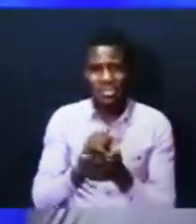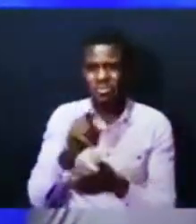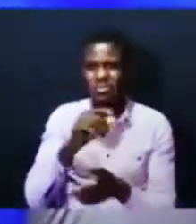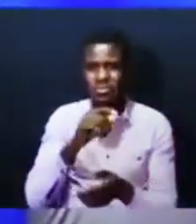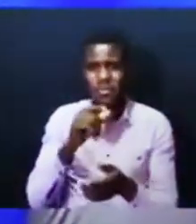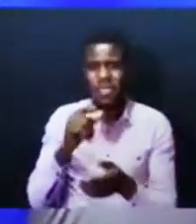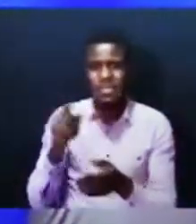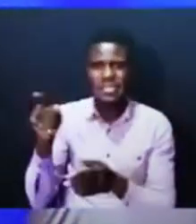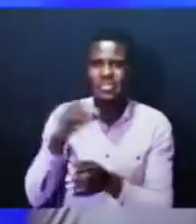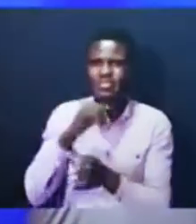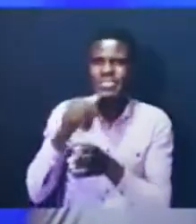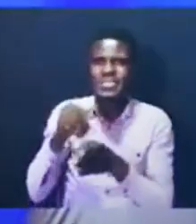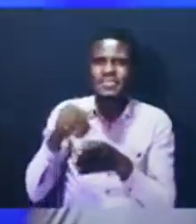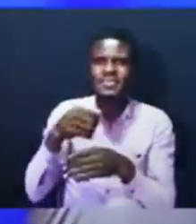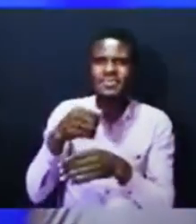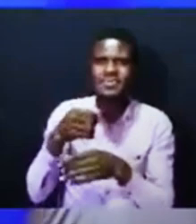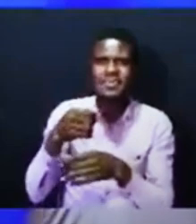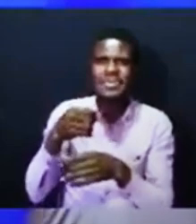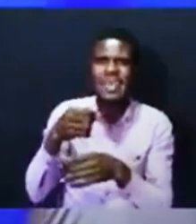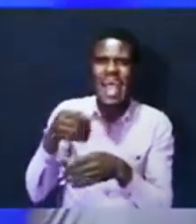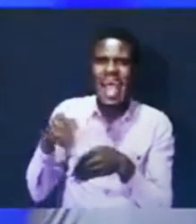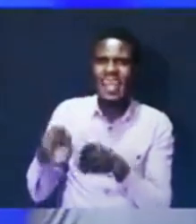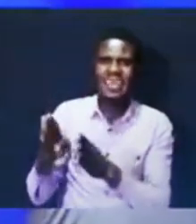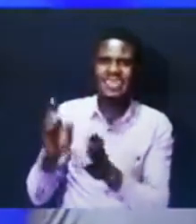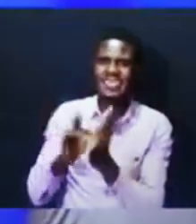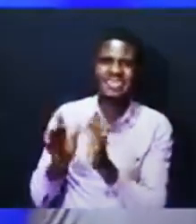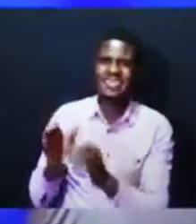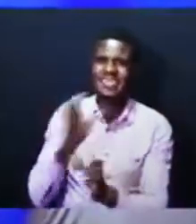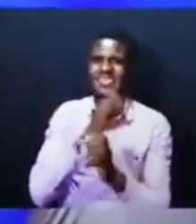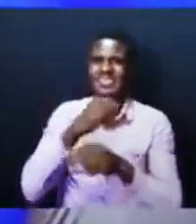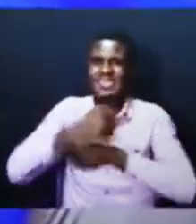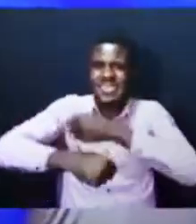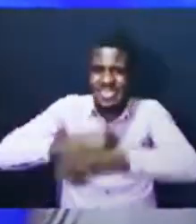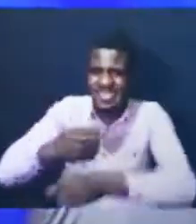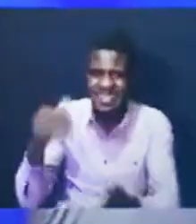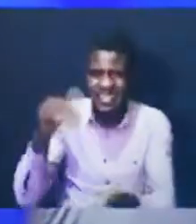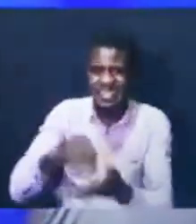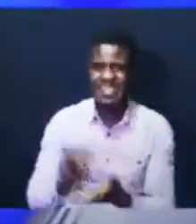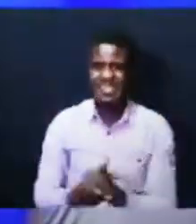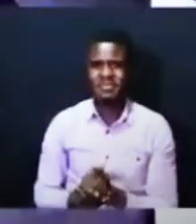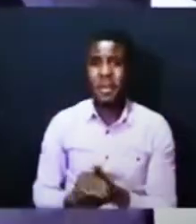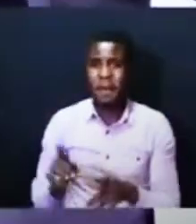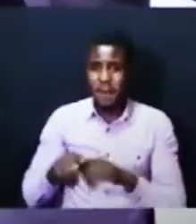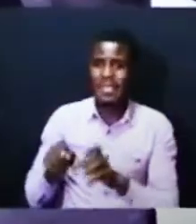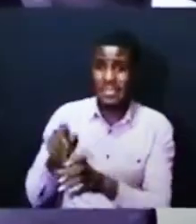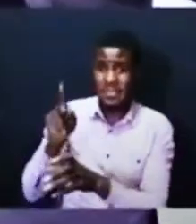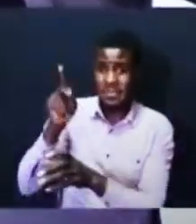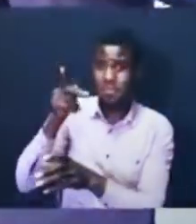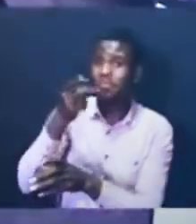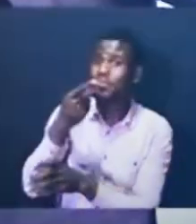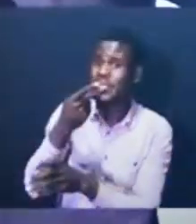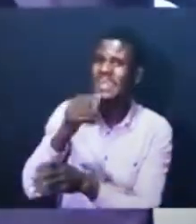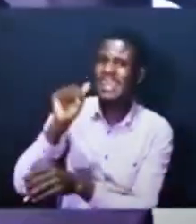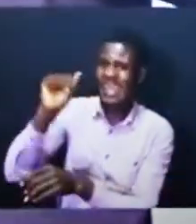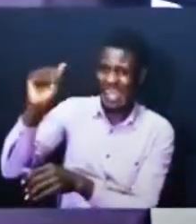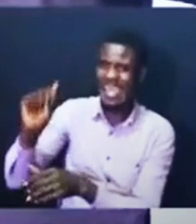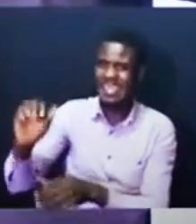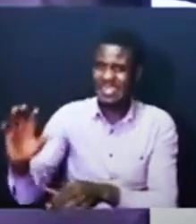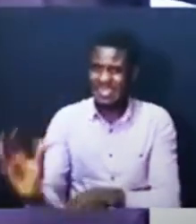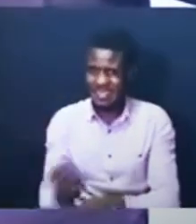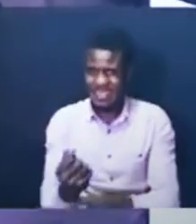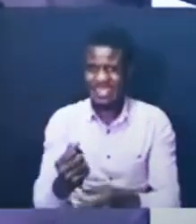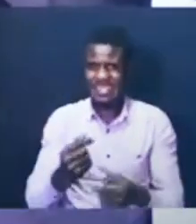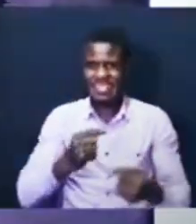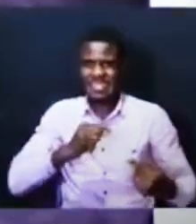pain and saves the church. Paul pesa wa chere ni se on pesa Kristo be hunama ne bio ntu